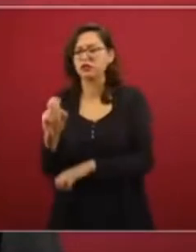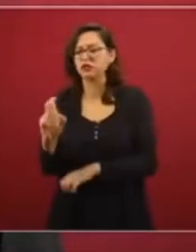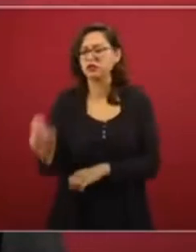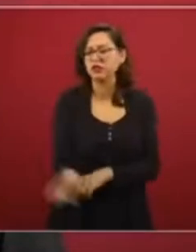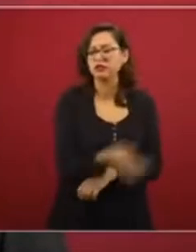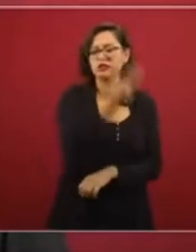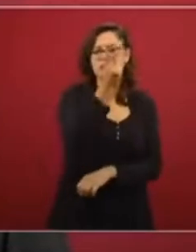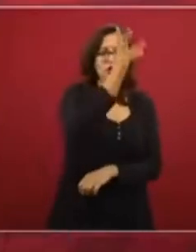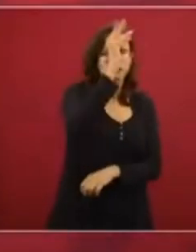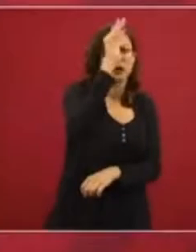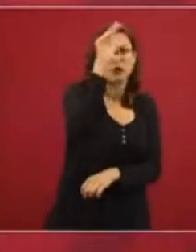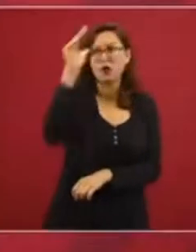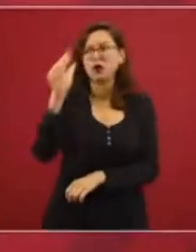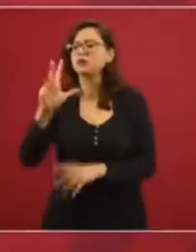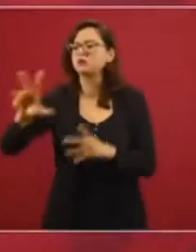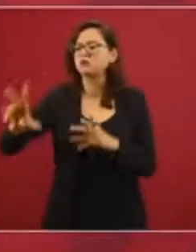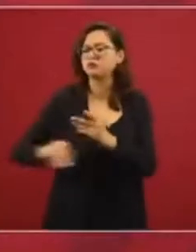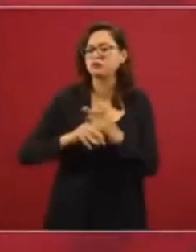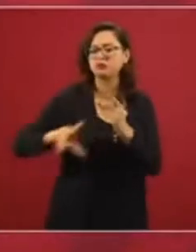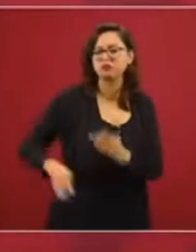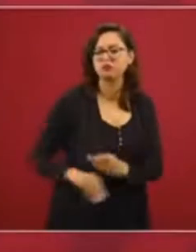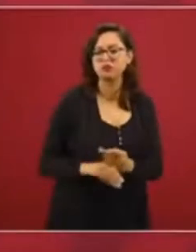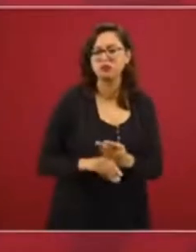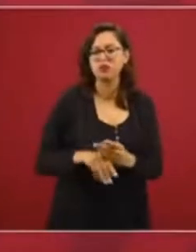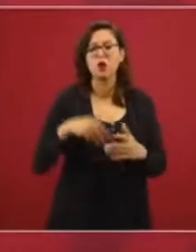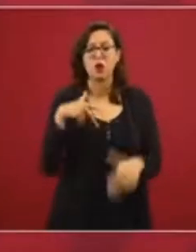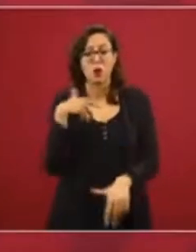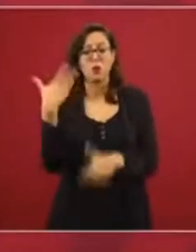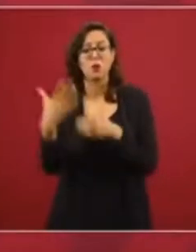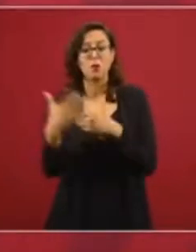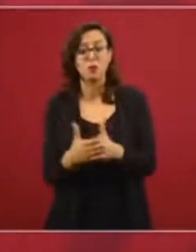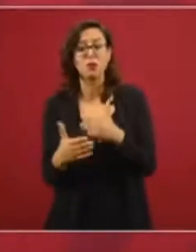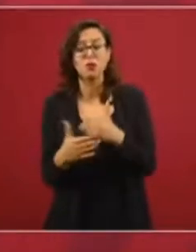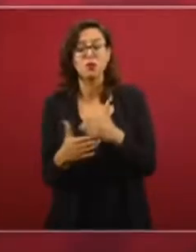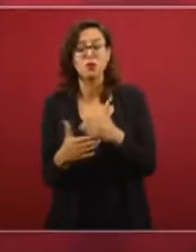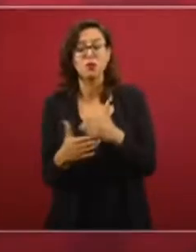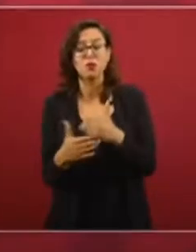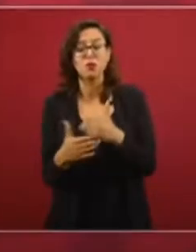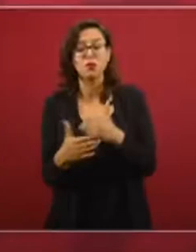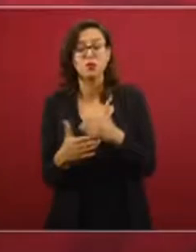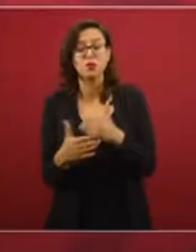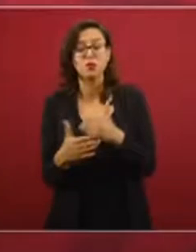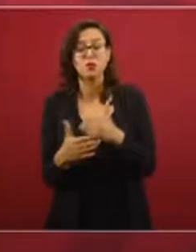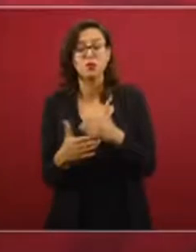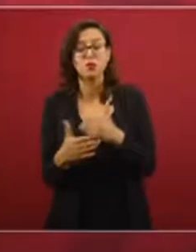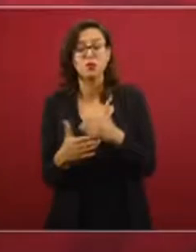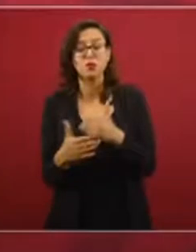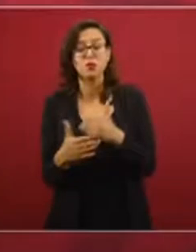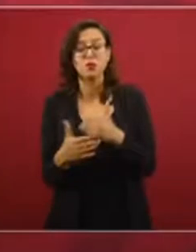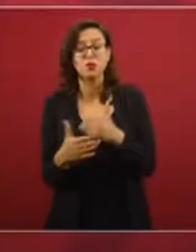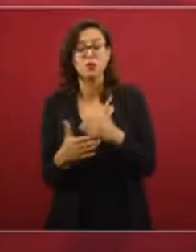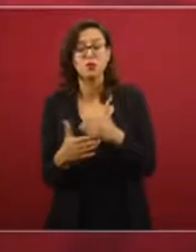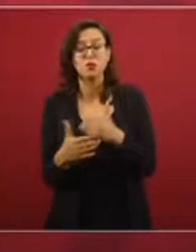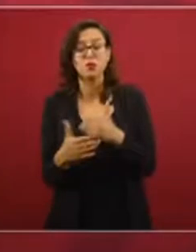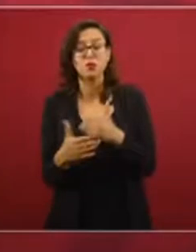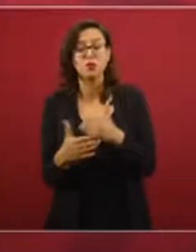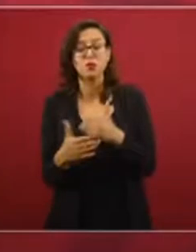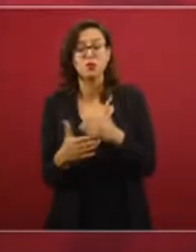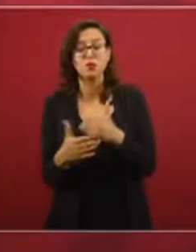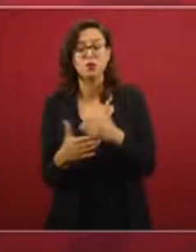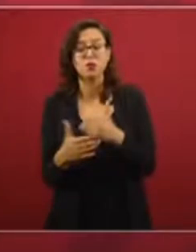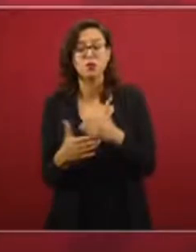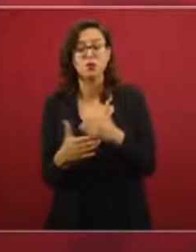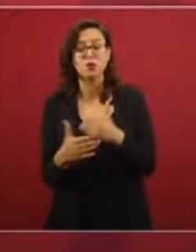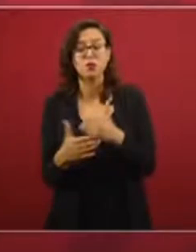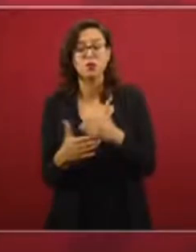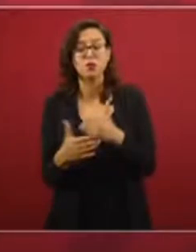emisión del semáforo de riesgo COVID tendremos un semáforo más detallado. And so he says next time they put out this signal, they're going to have a